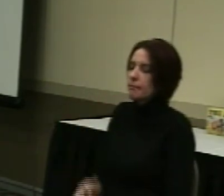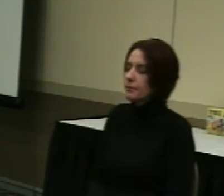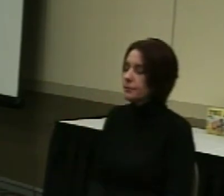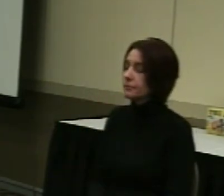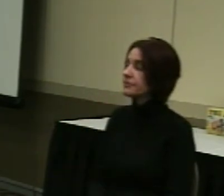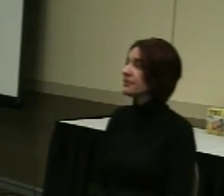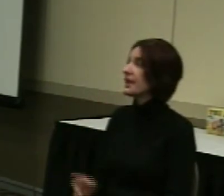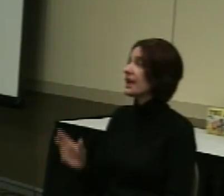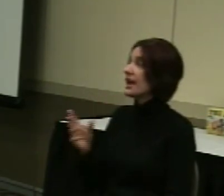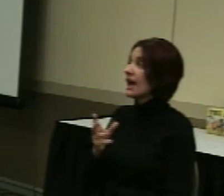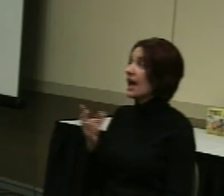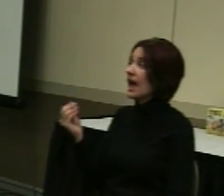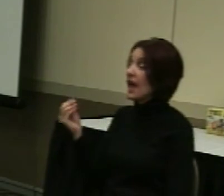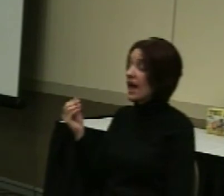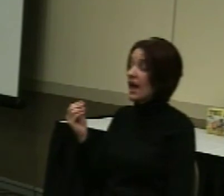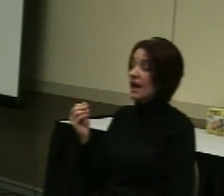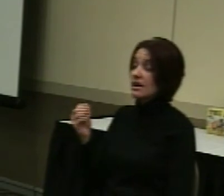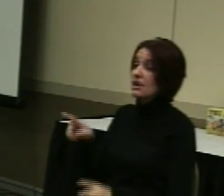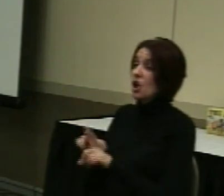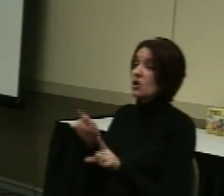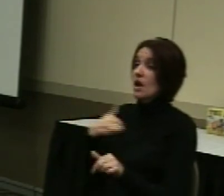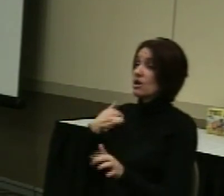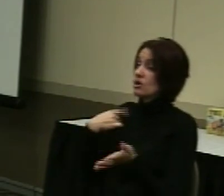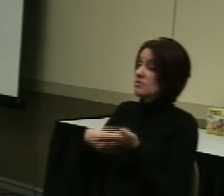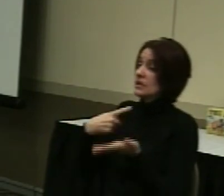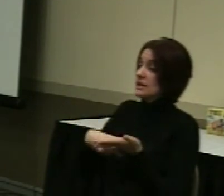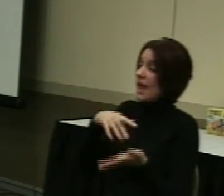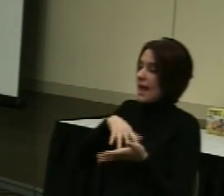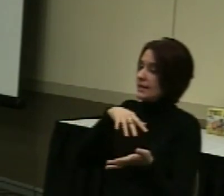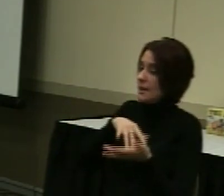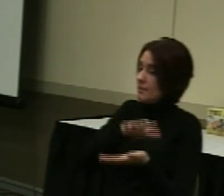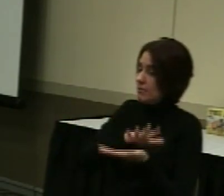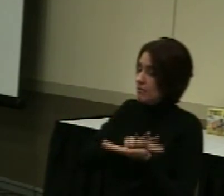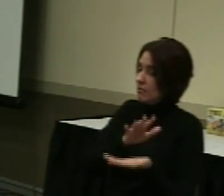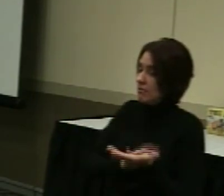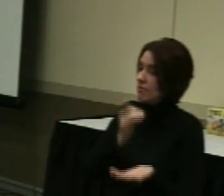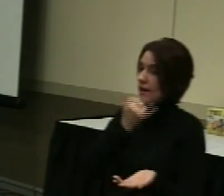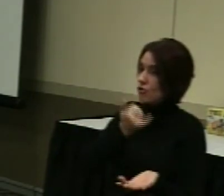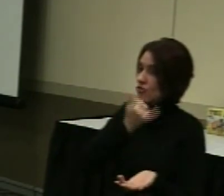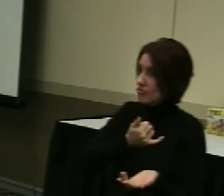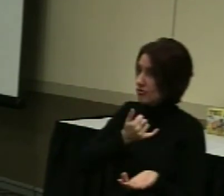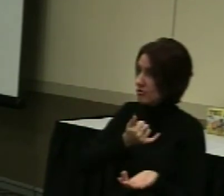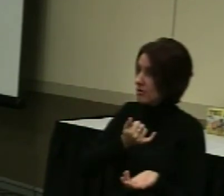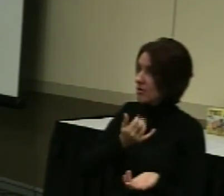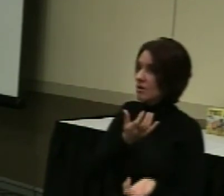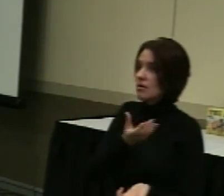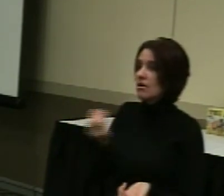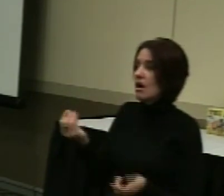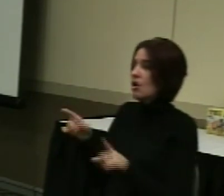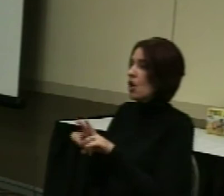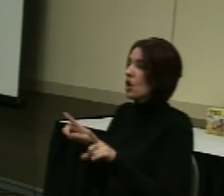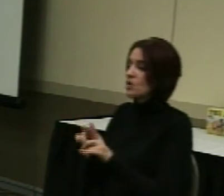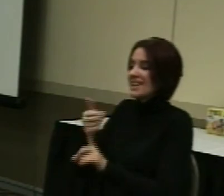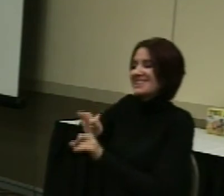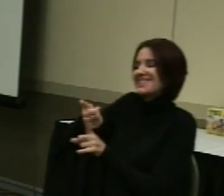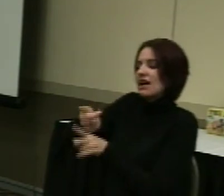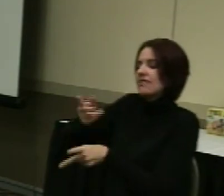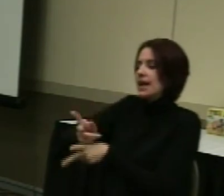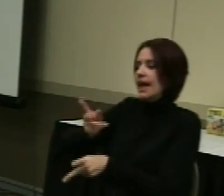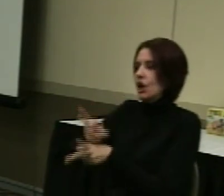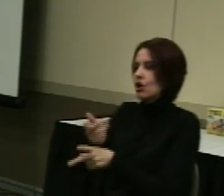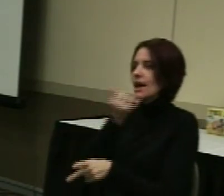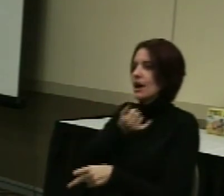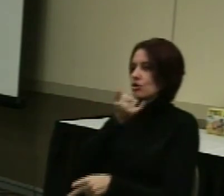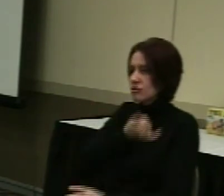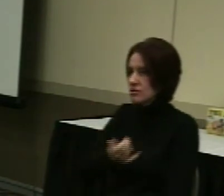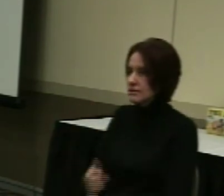have spent as long talking about academic errors. I could have spent as long talking about self-care, like a little